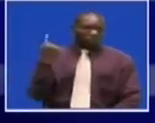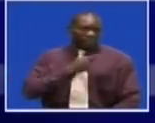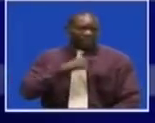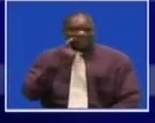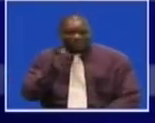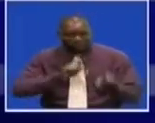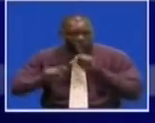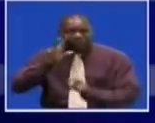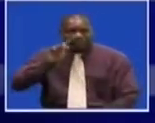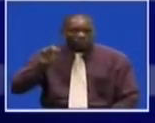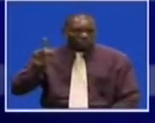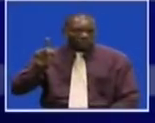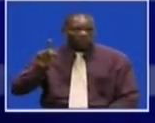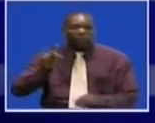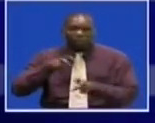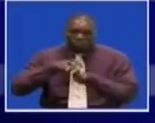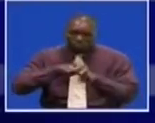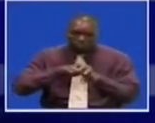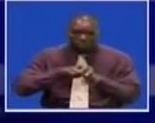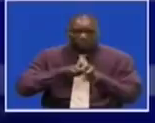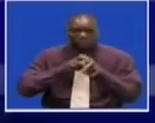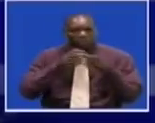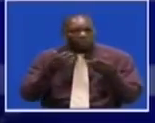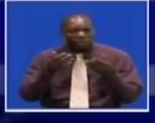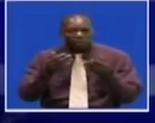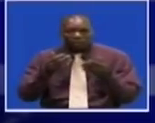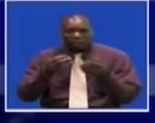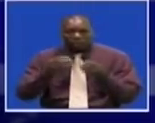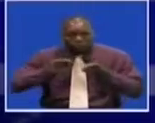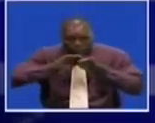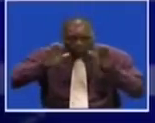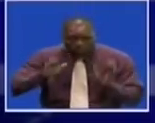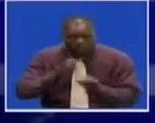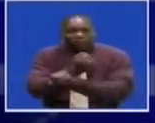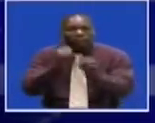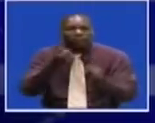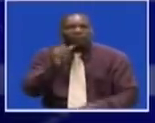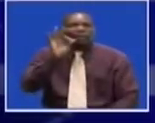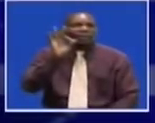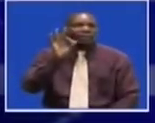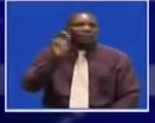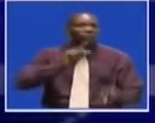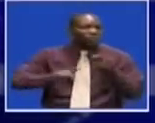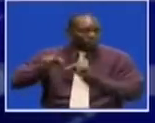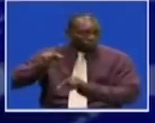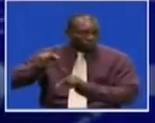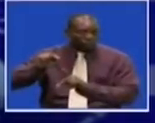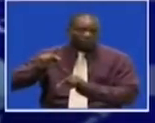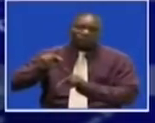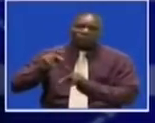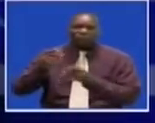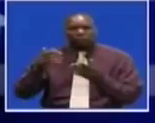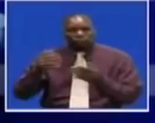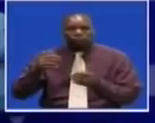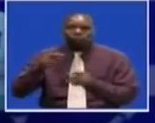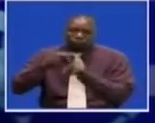31 passengers and 19 have been rescued by the Marines. Mr. Malama has told ZNBC News in Kitwe by